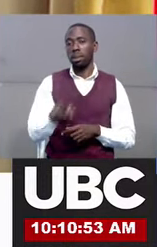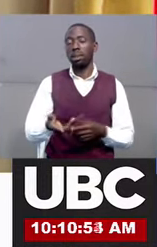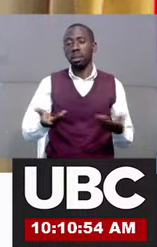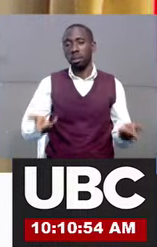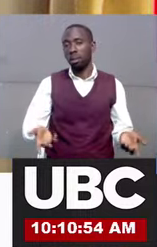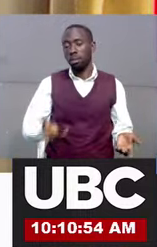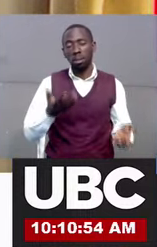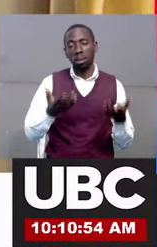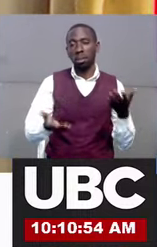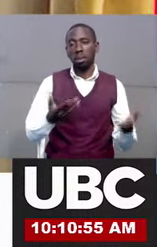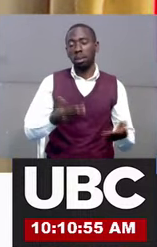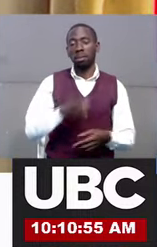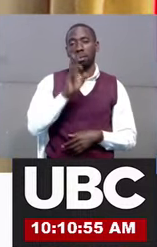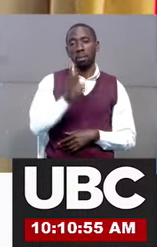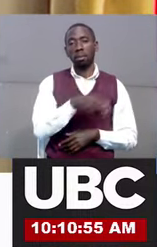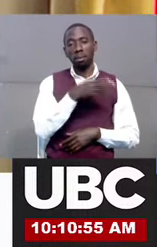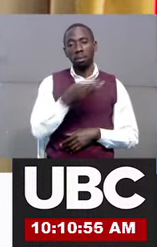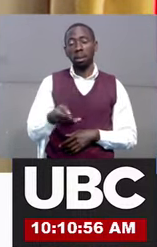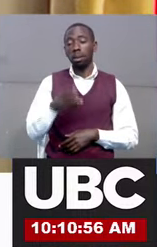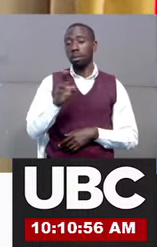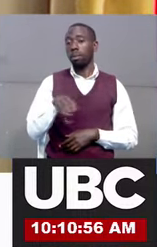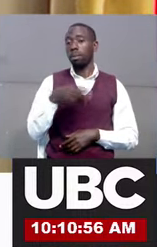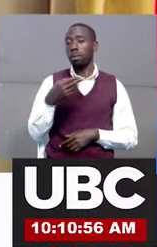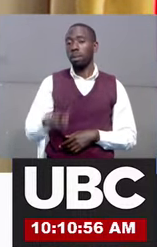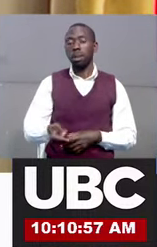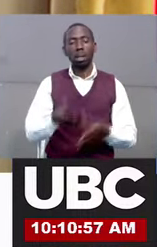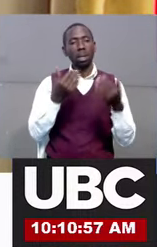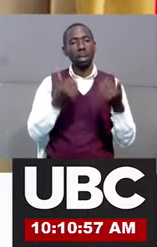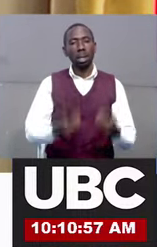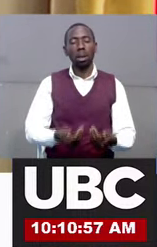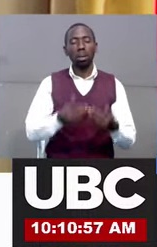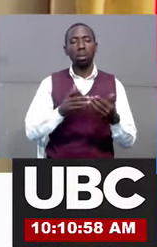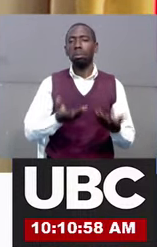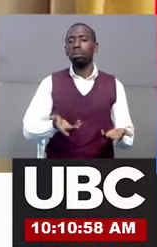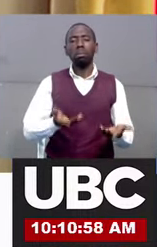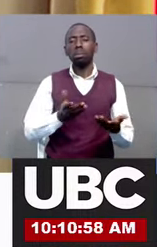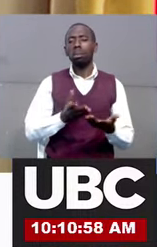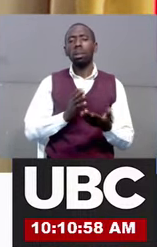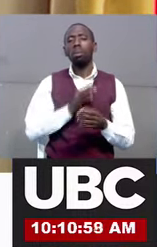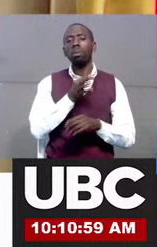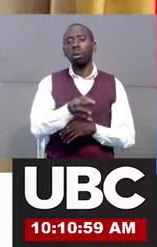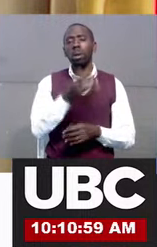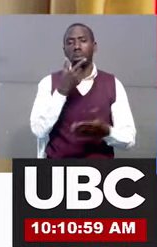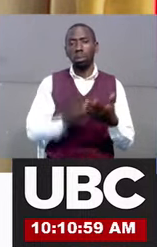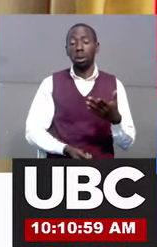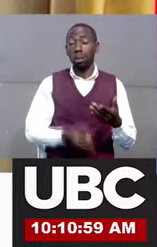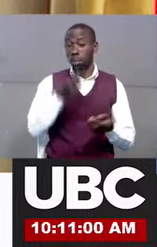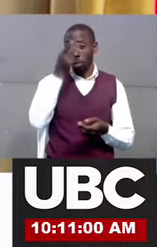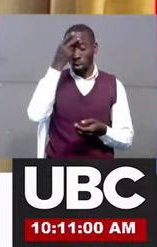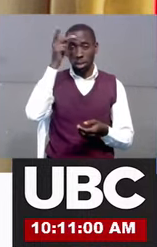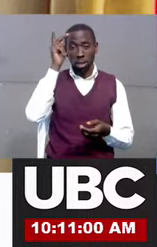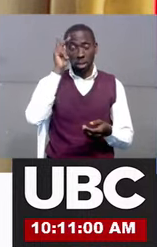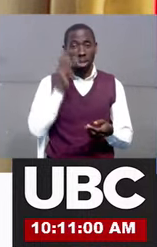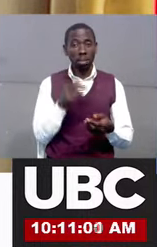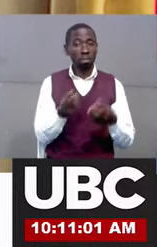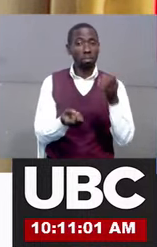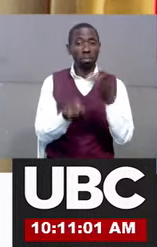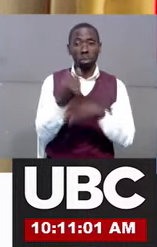Maybe all of them have failed. So what is the way forward? Is it a policy? Is it a policy that has just